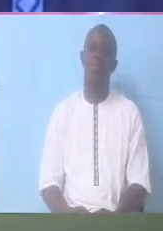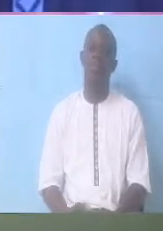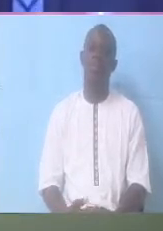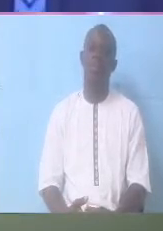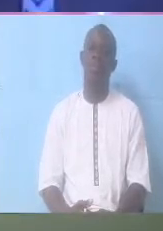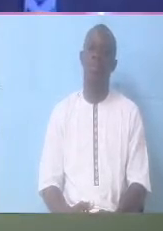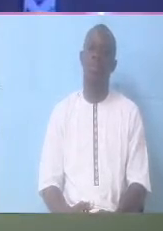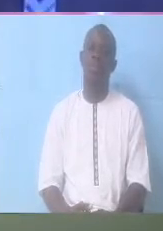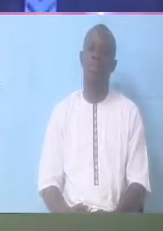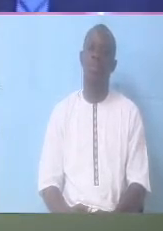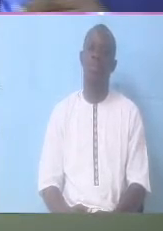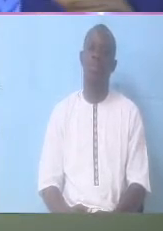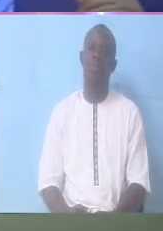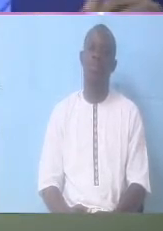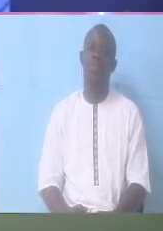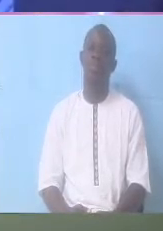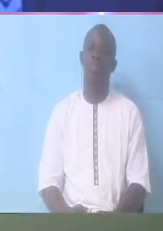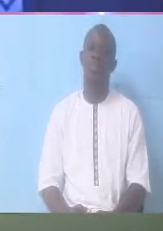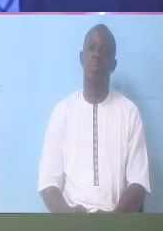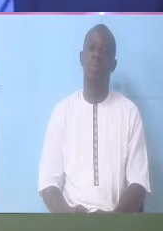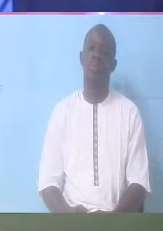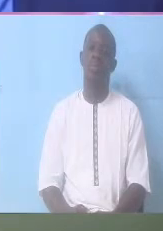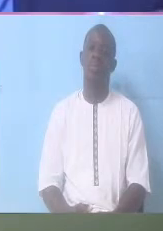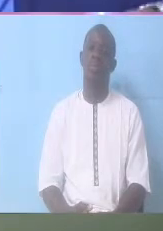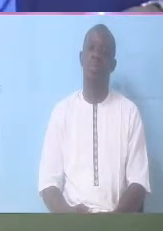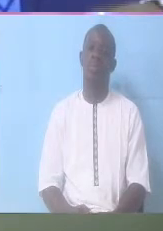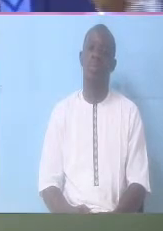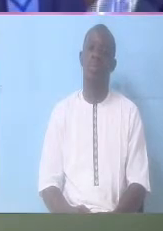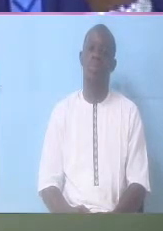ngai mala ko la banta nyame no ngame fo danko